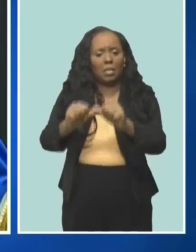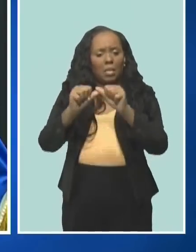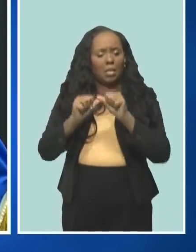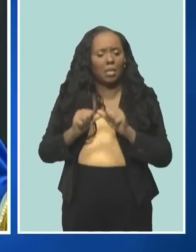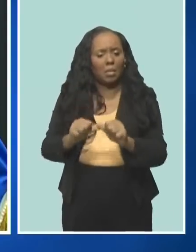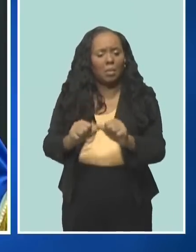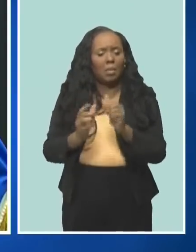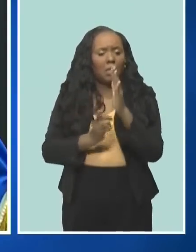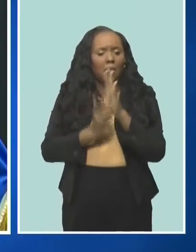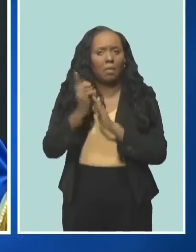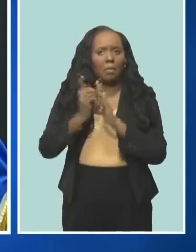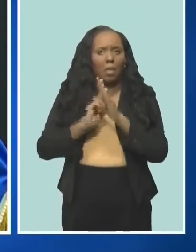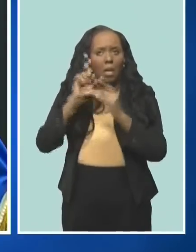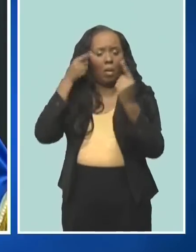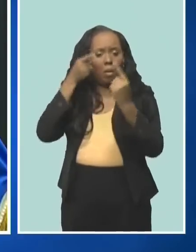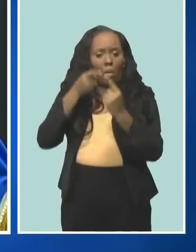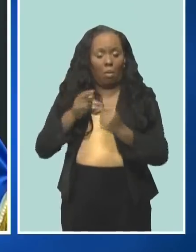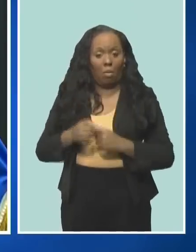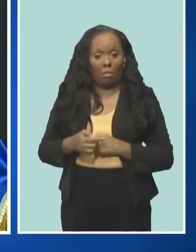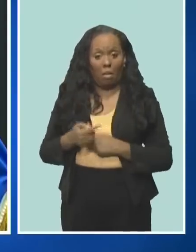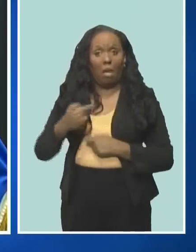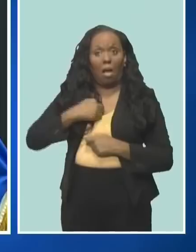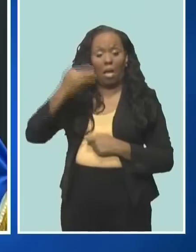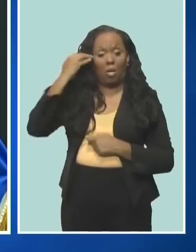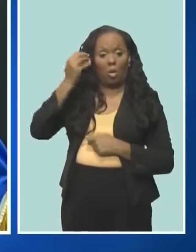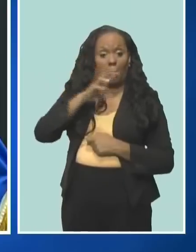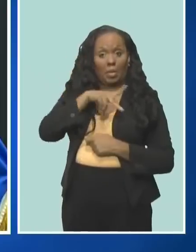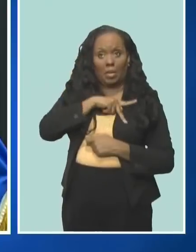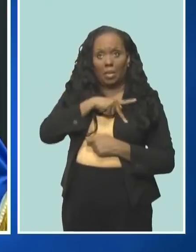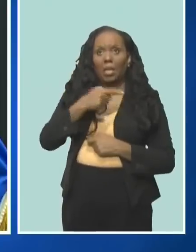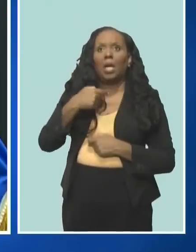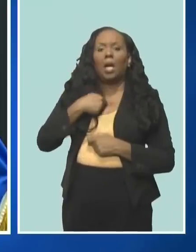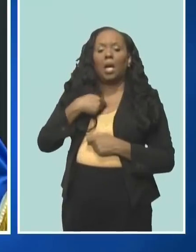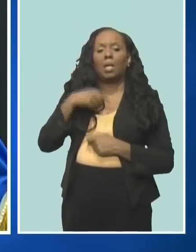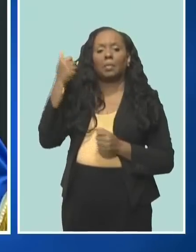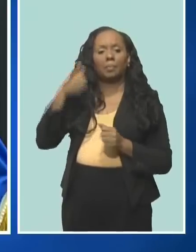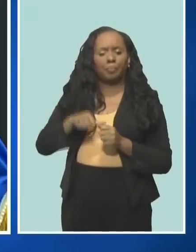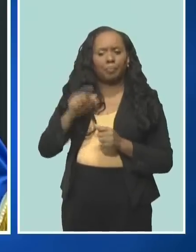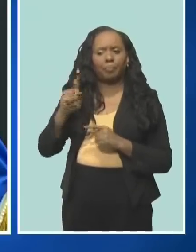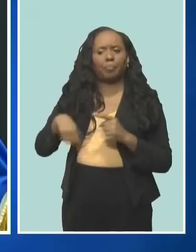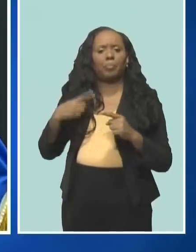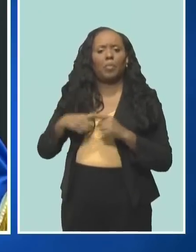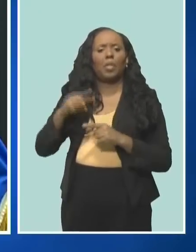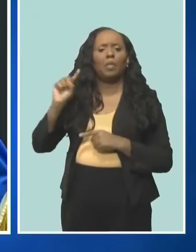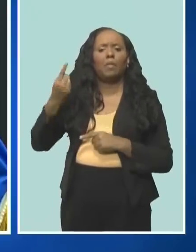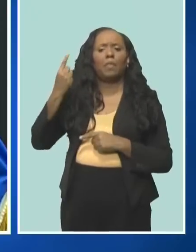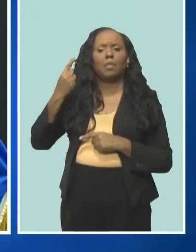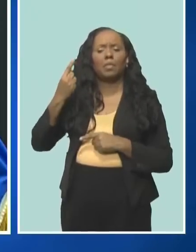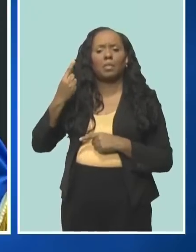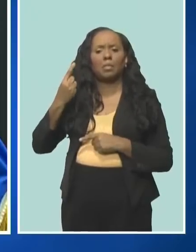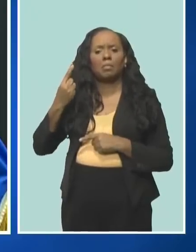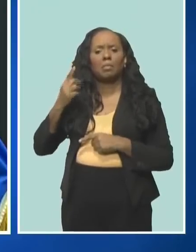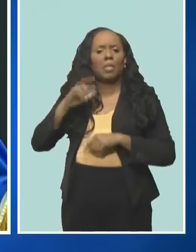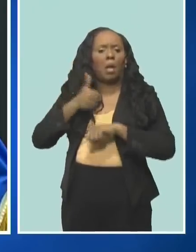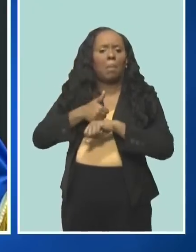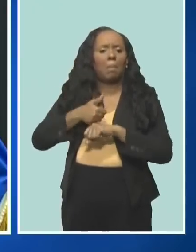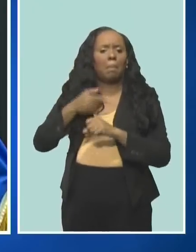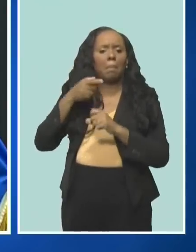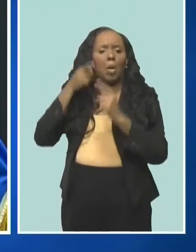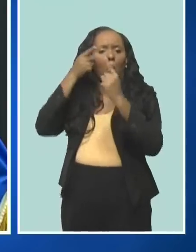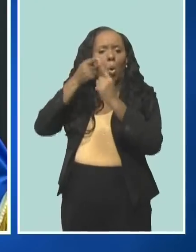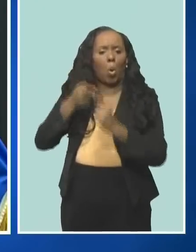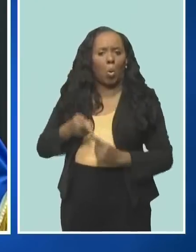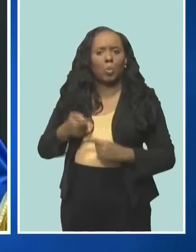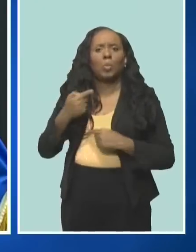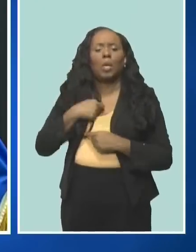was there at the beginning of the conception of these goals and participated